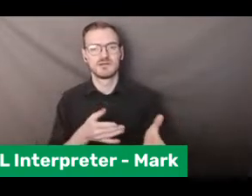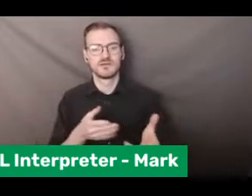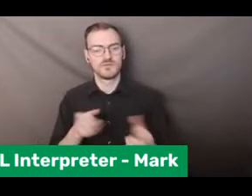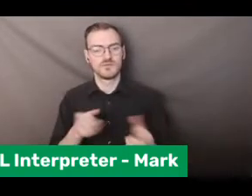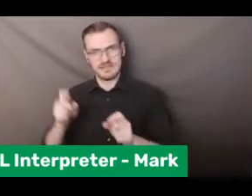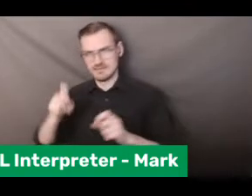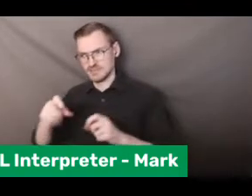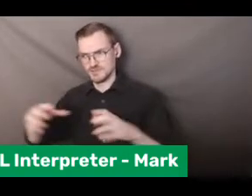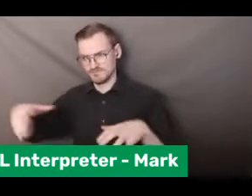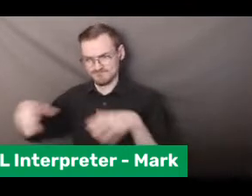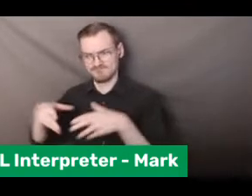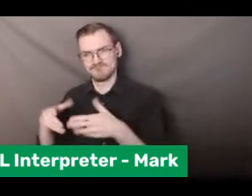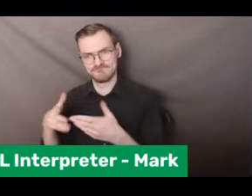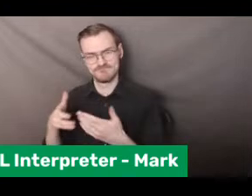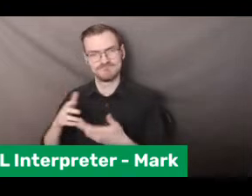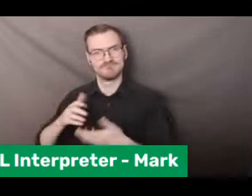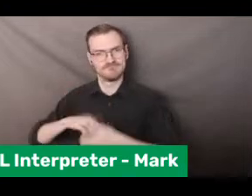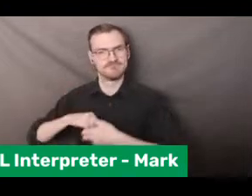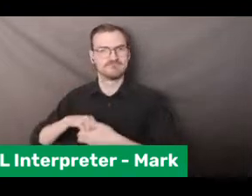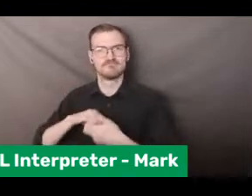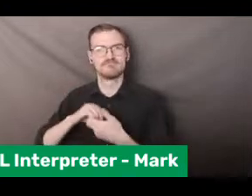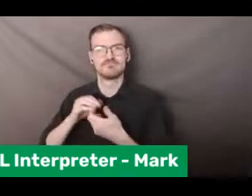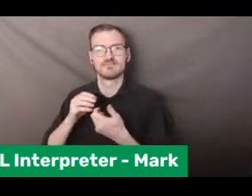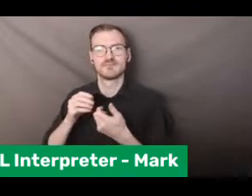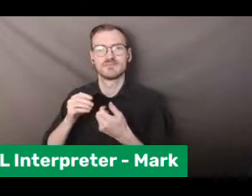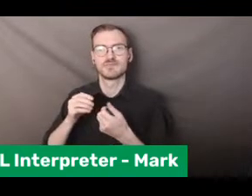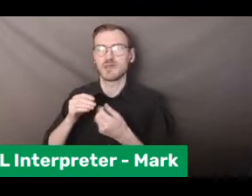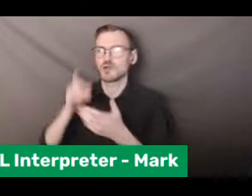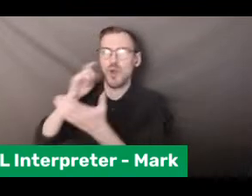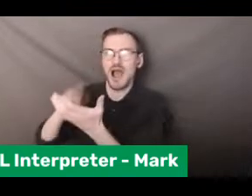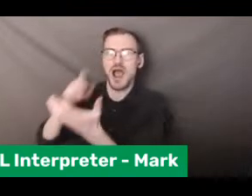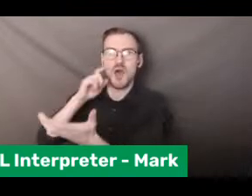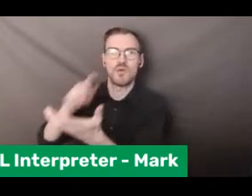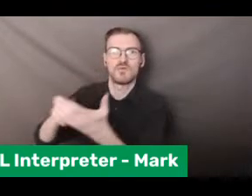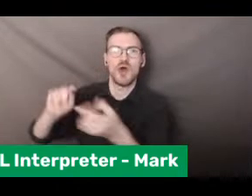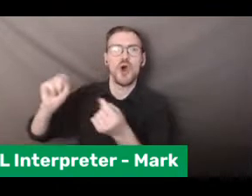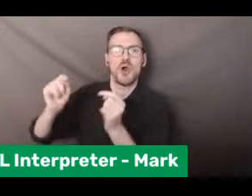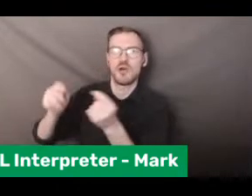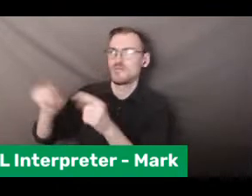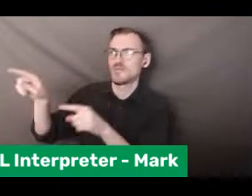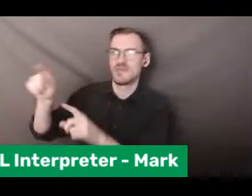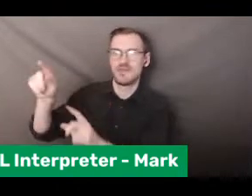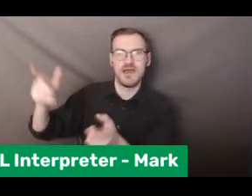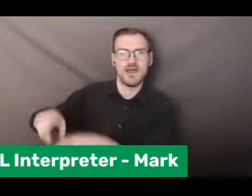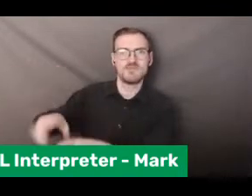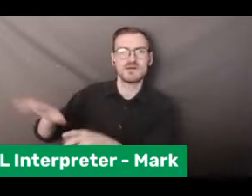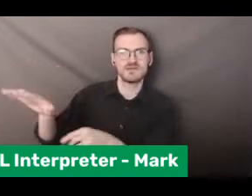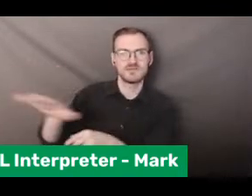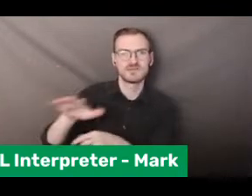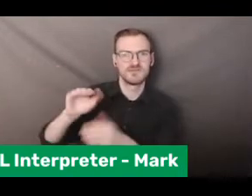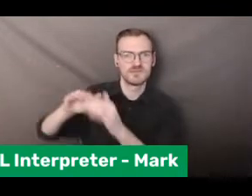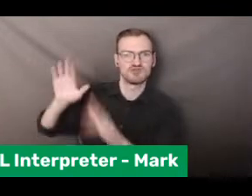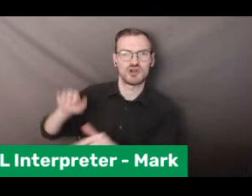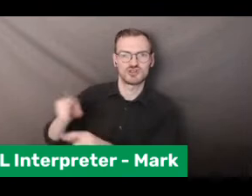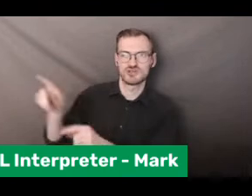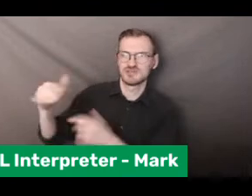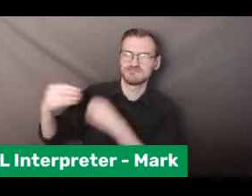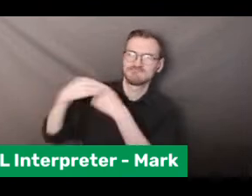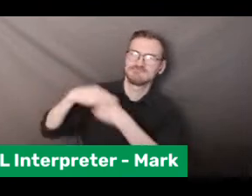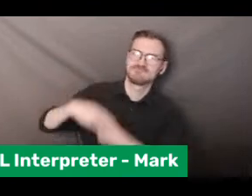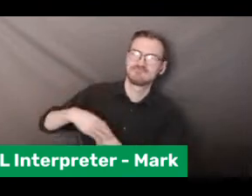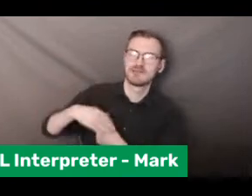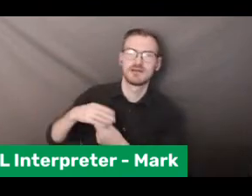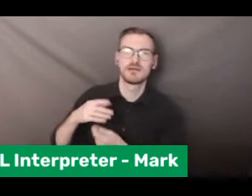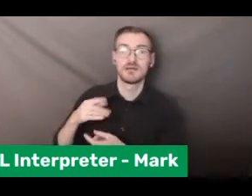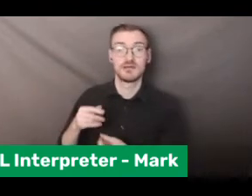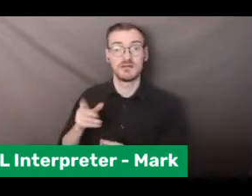these structures of oppression I mentioned earlier, right? Can help move us into a direction where we can actually, as